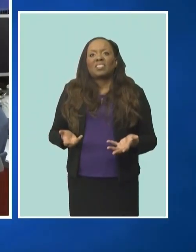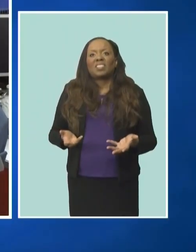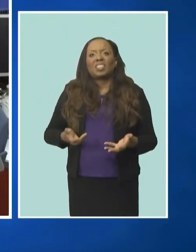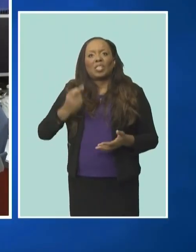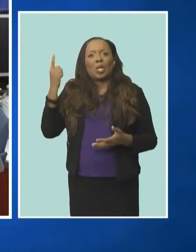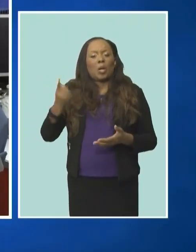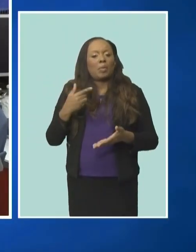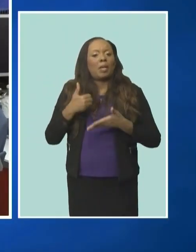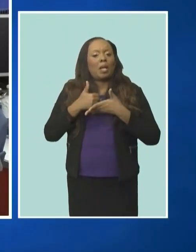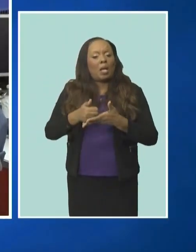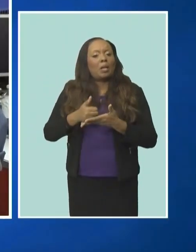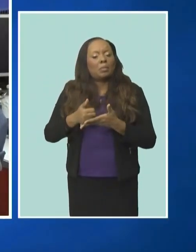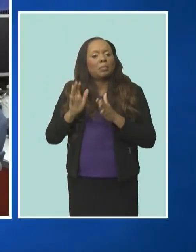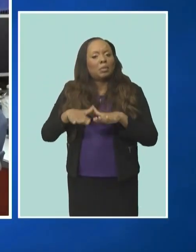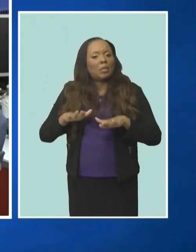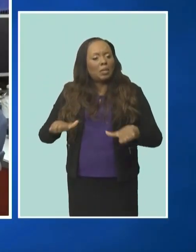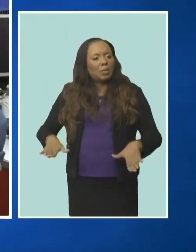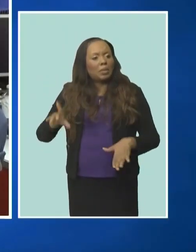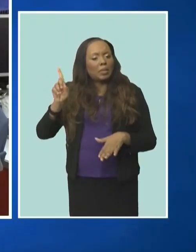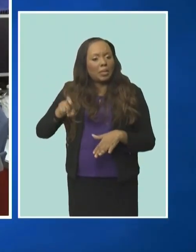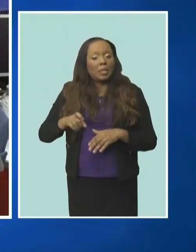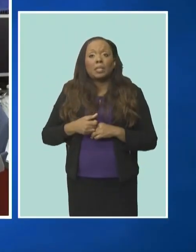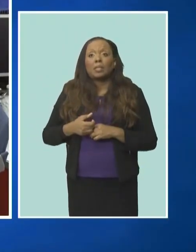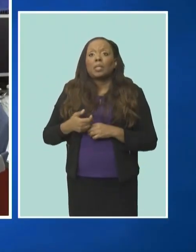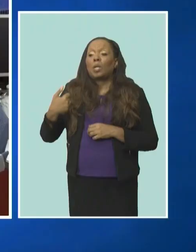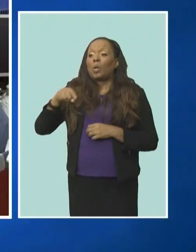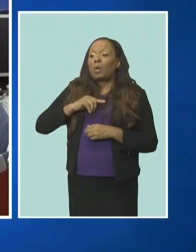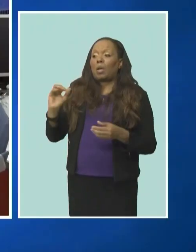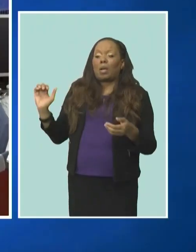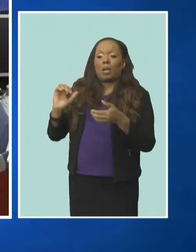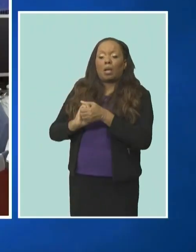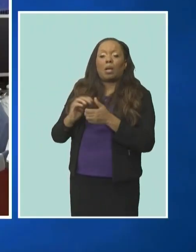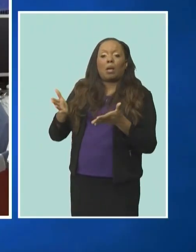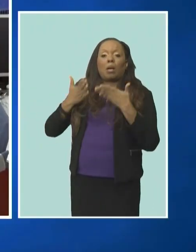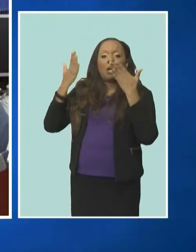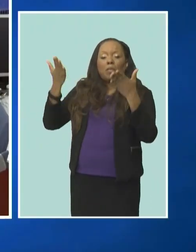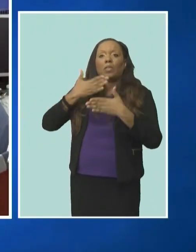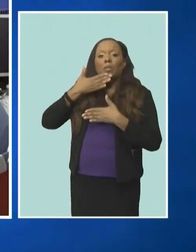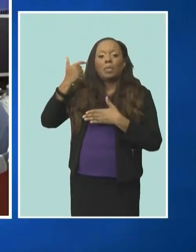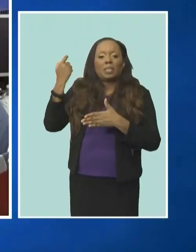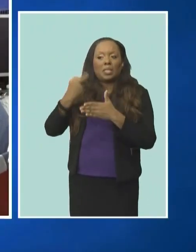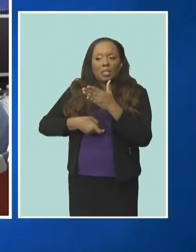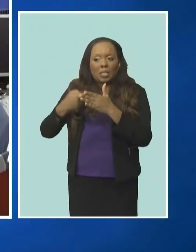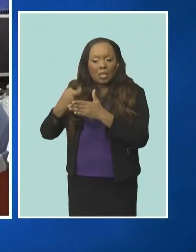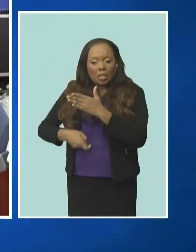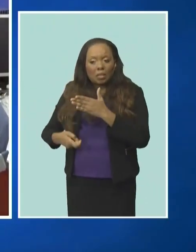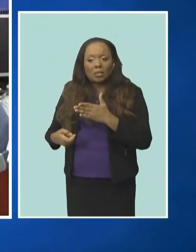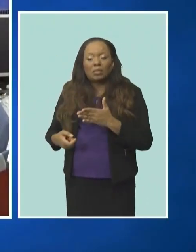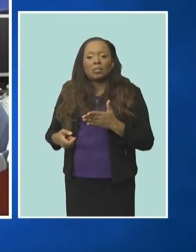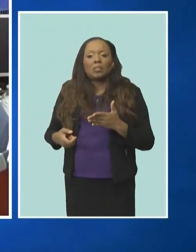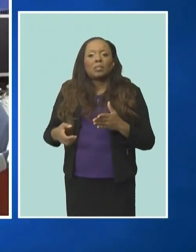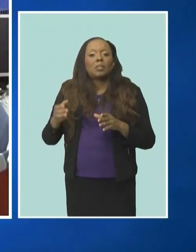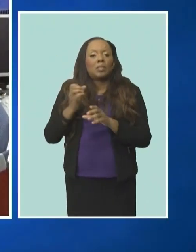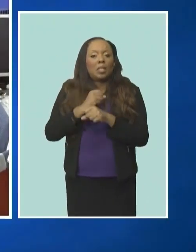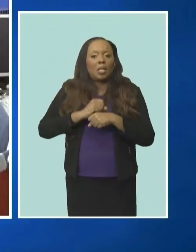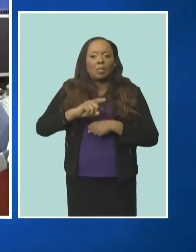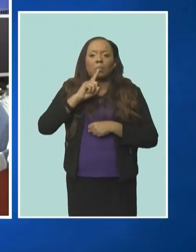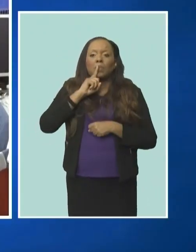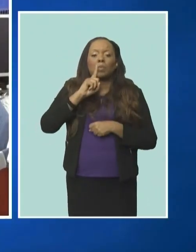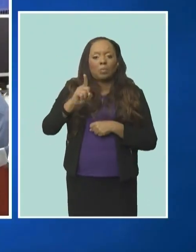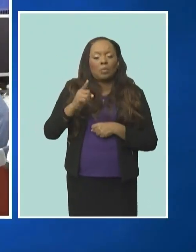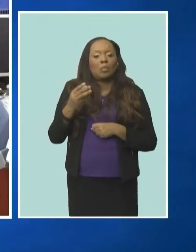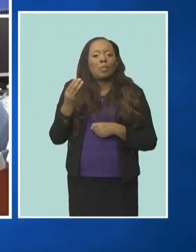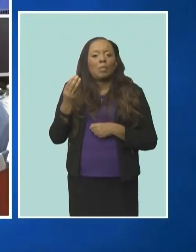it. We in turn partner with her in terms of offering better pricing so that we can make the donation dollars stretch